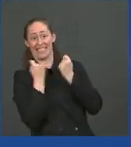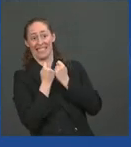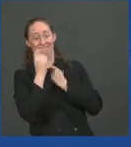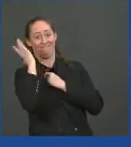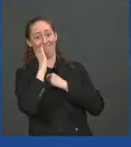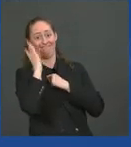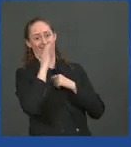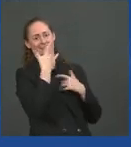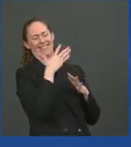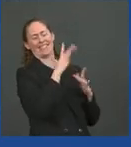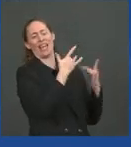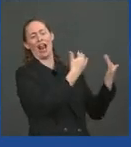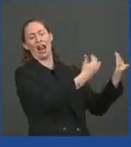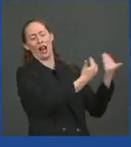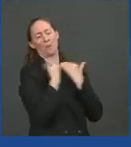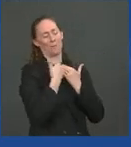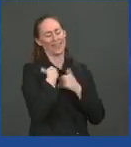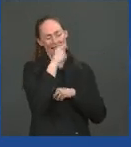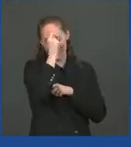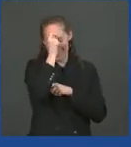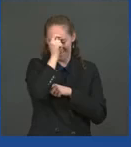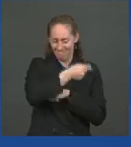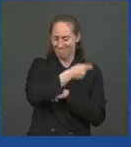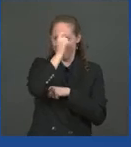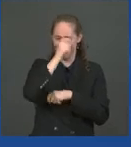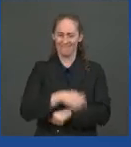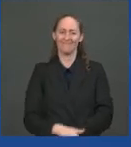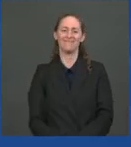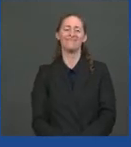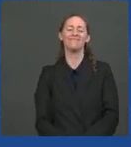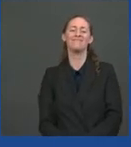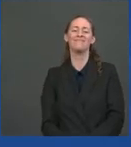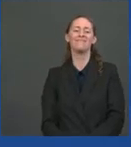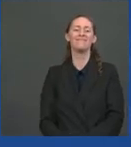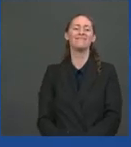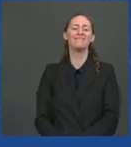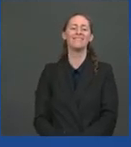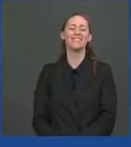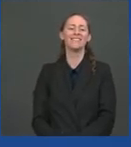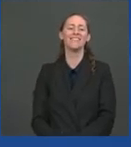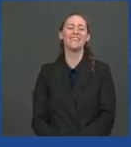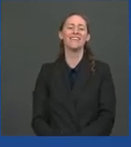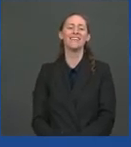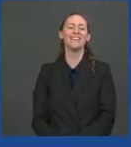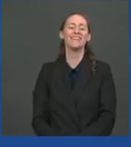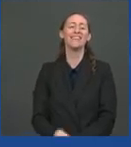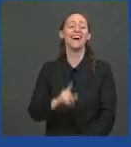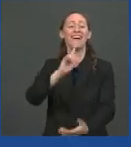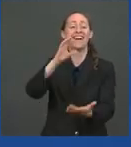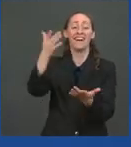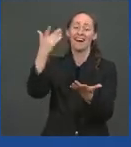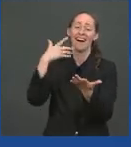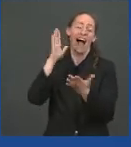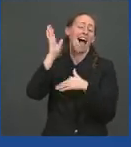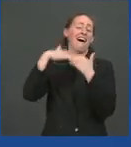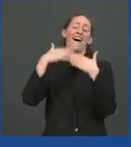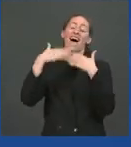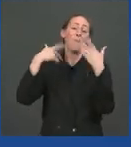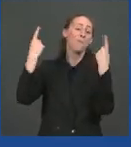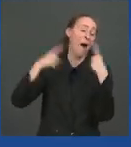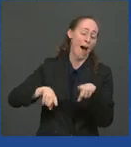scorer of football. But anyway, I don't know, man. Dante, I still like you in spite of that fact. And